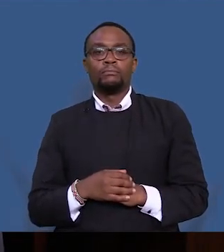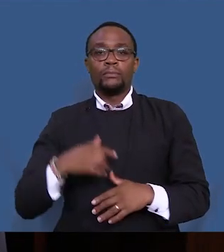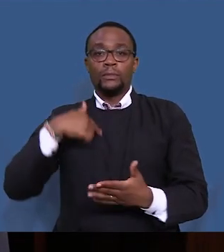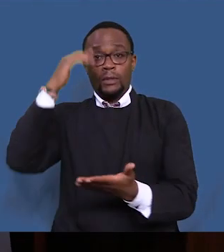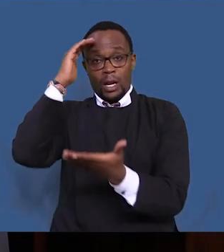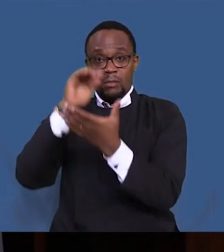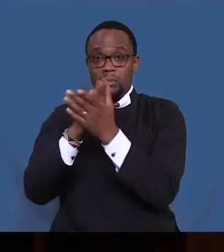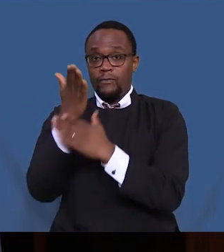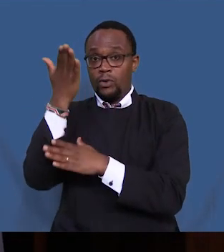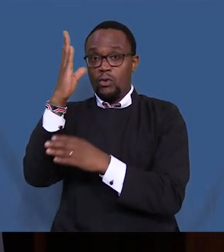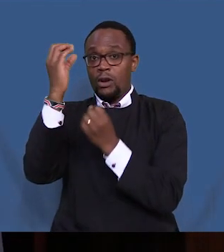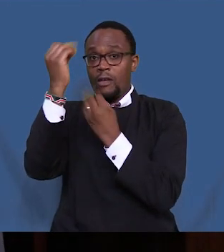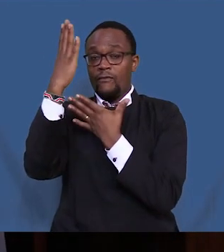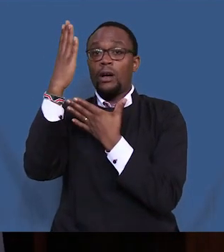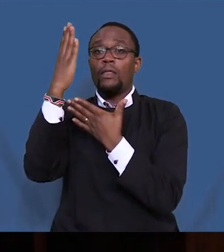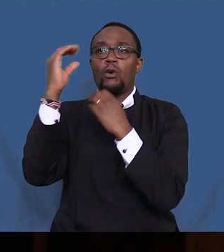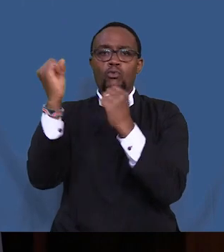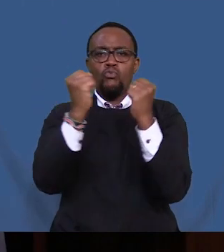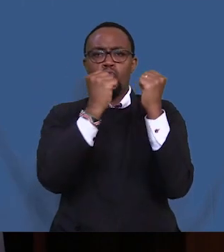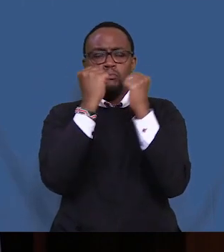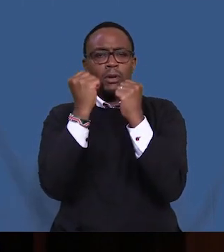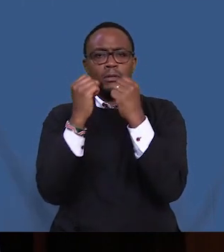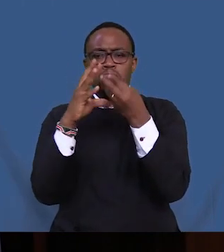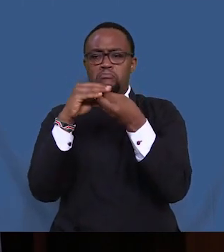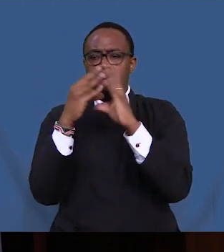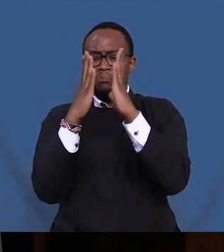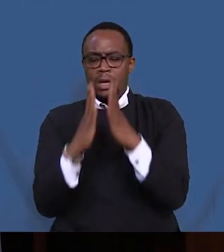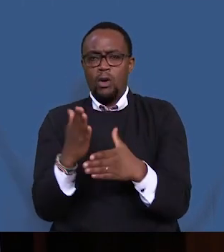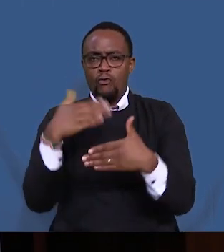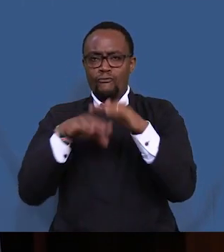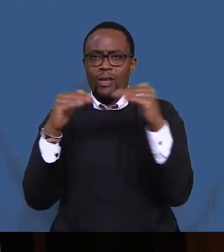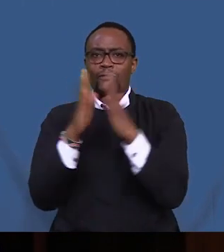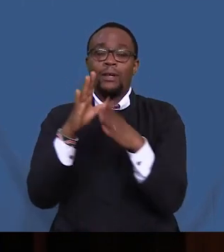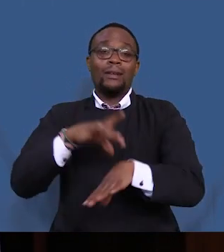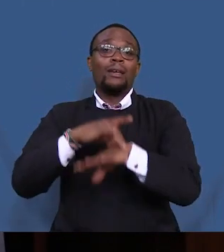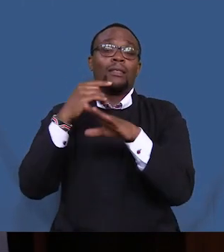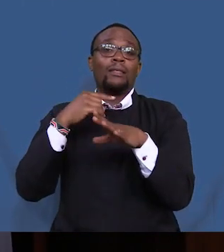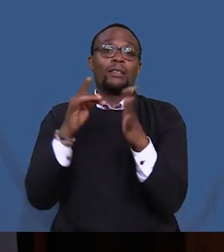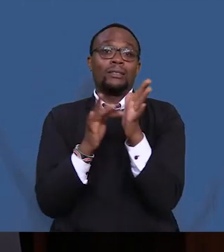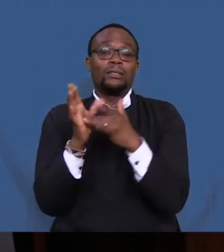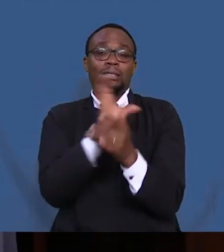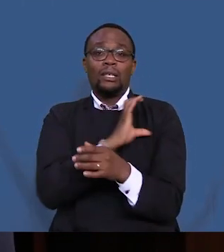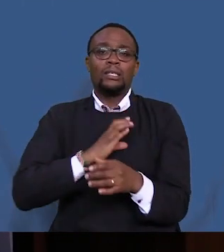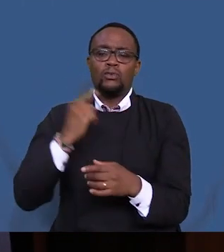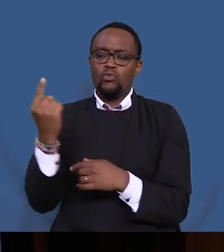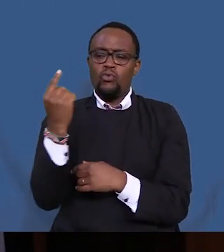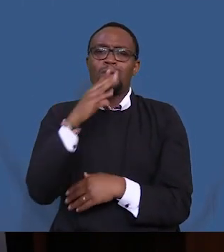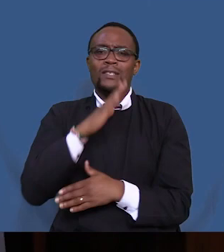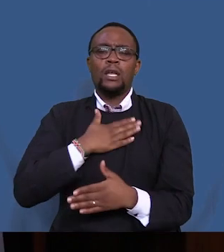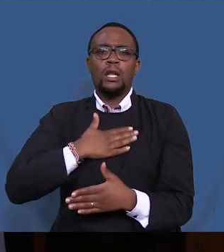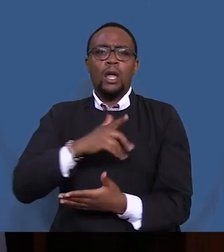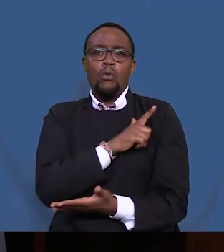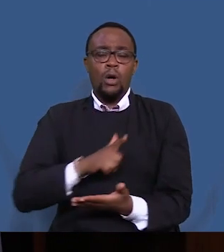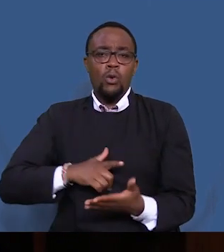I believe in God, the Father Almighty, maker of heaven and earth, and in Jesus Christ, his only Son,